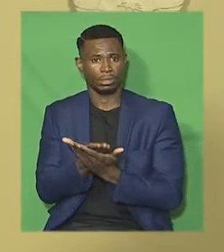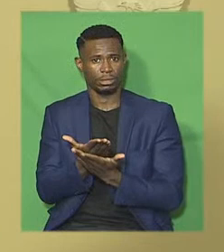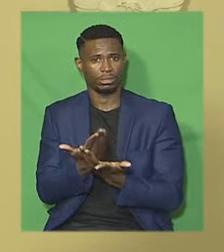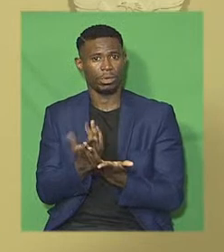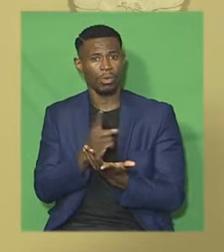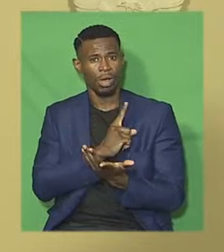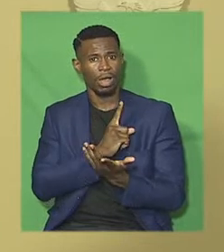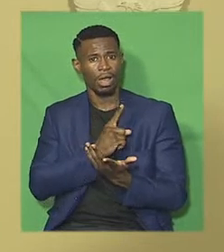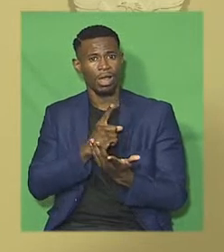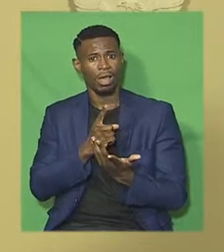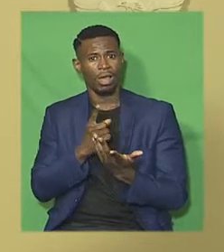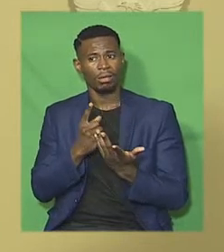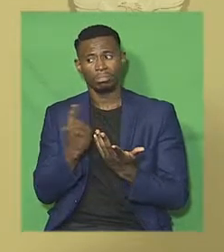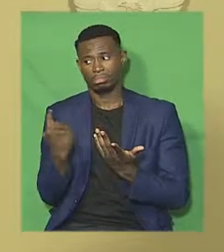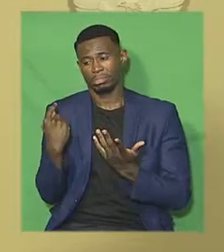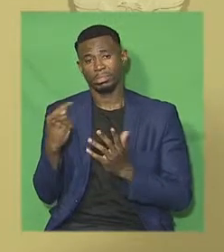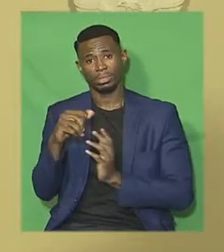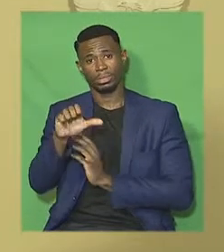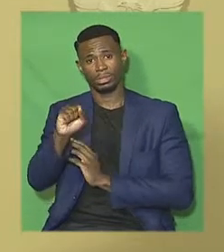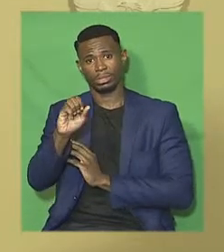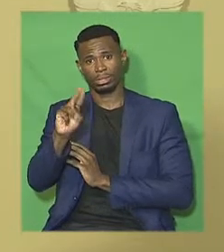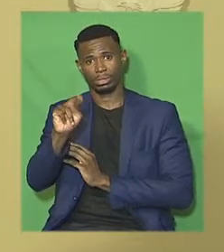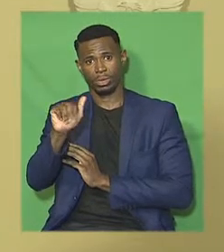we outlined in the State of the Nation